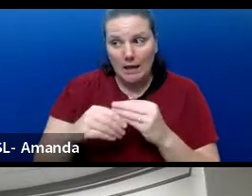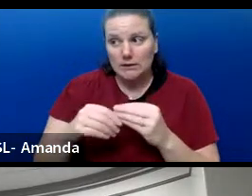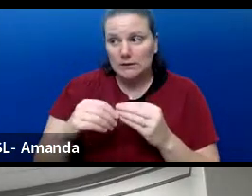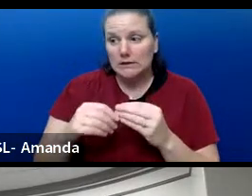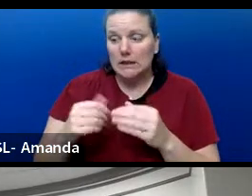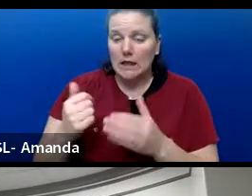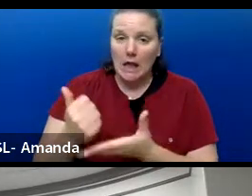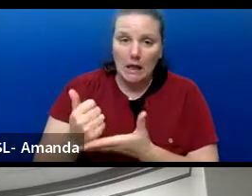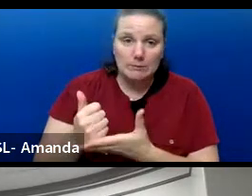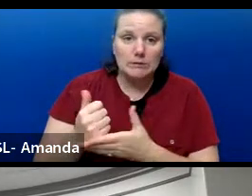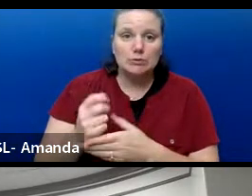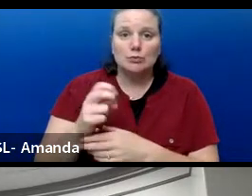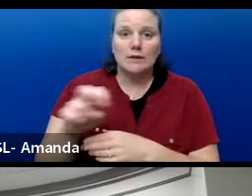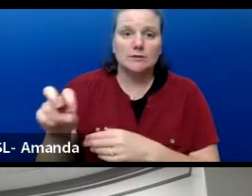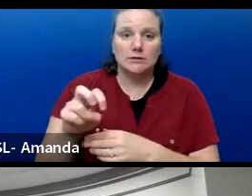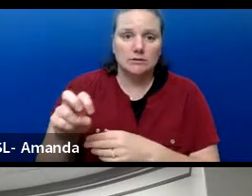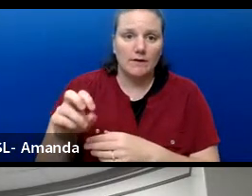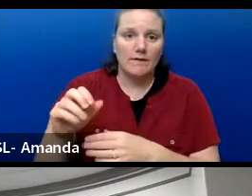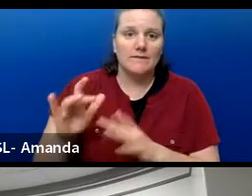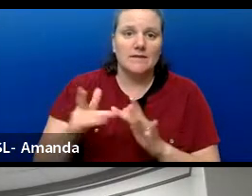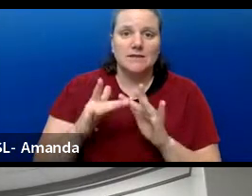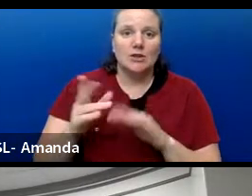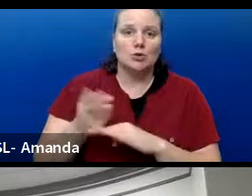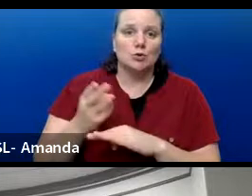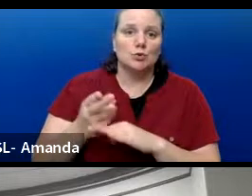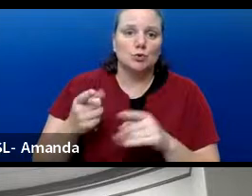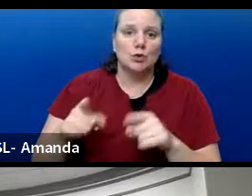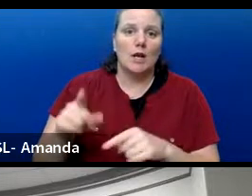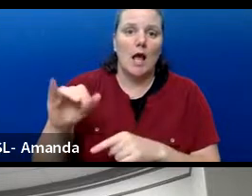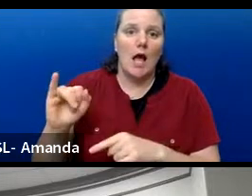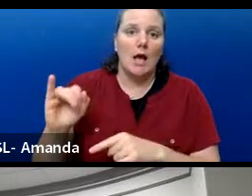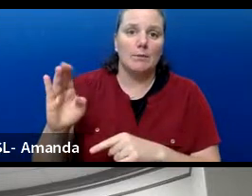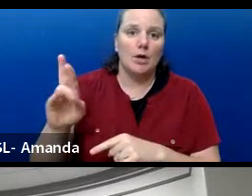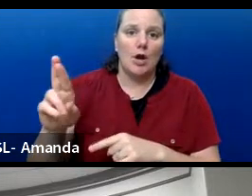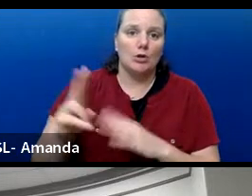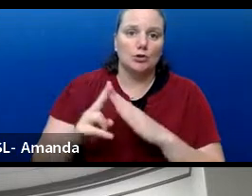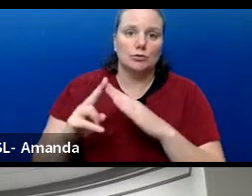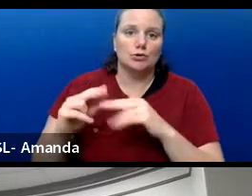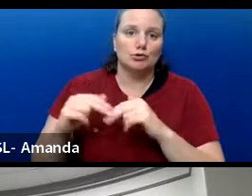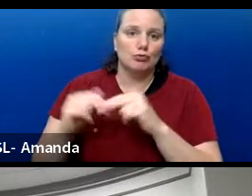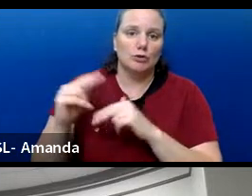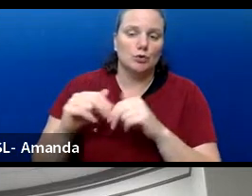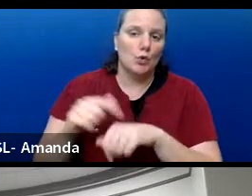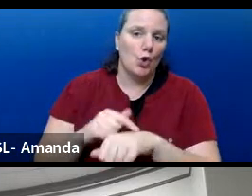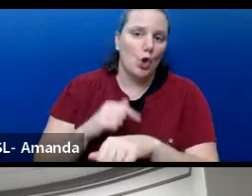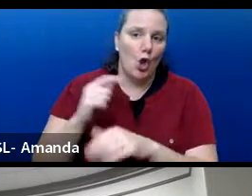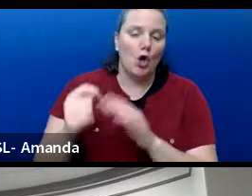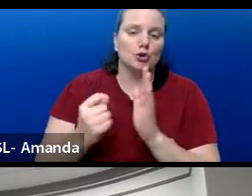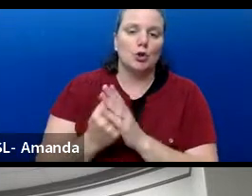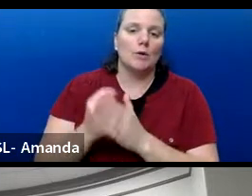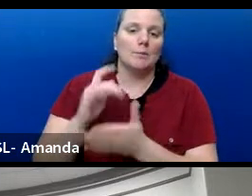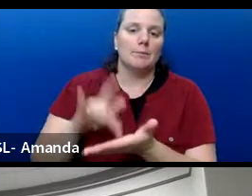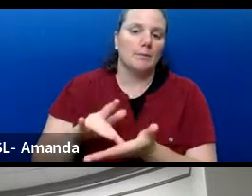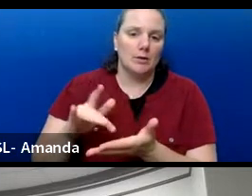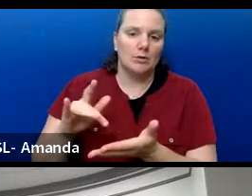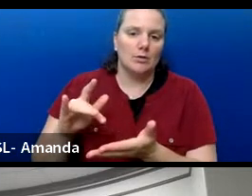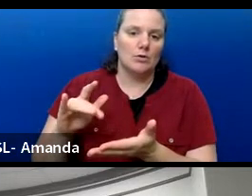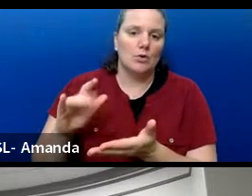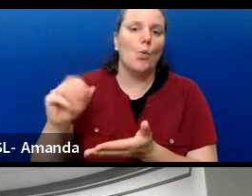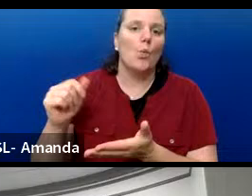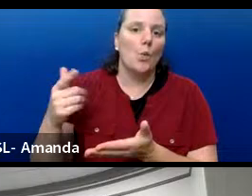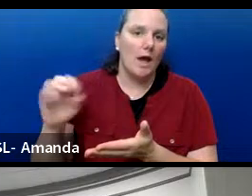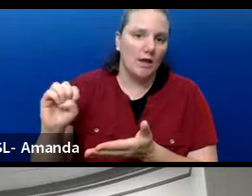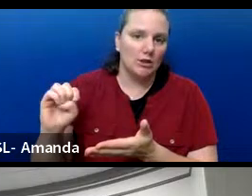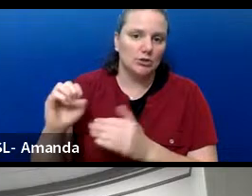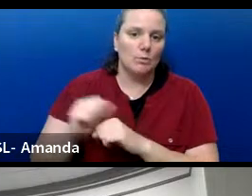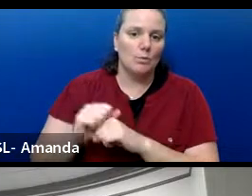transition of sites that are used during IBR construction to long-term middle wage deployment sites. So